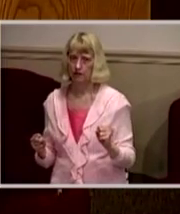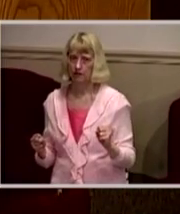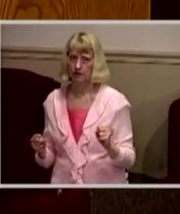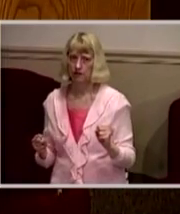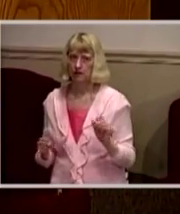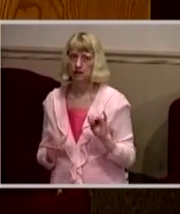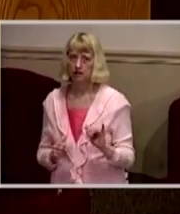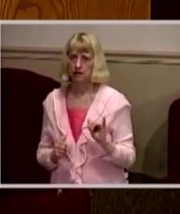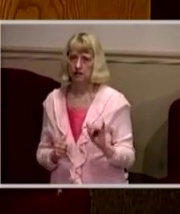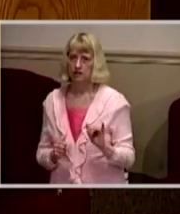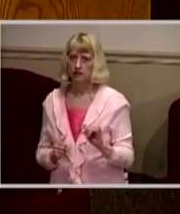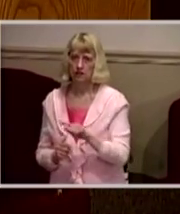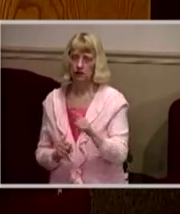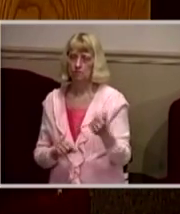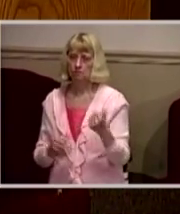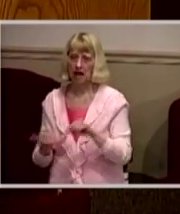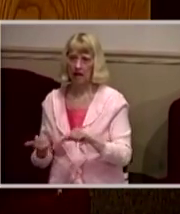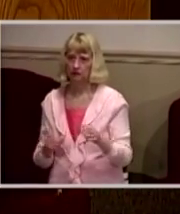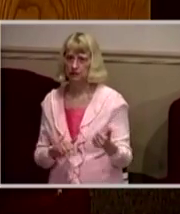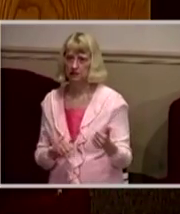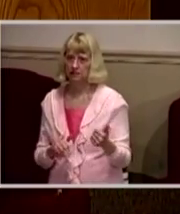Oh, you Baptists,